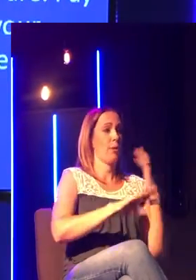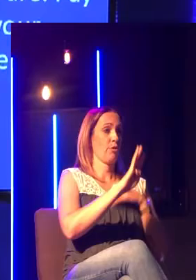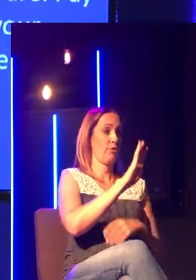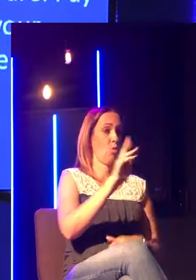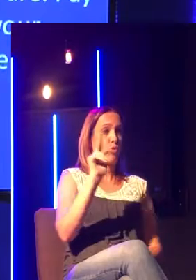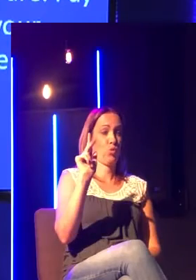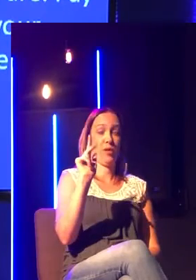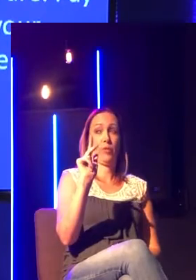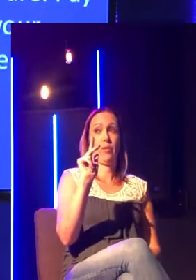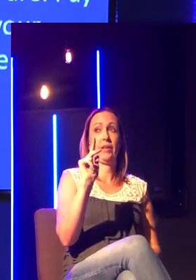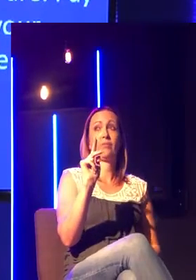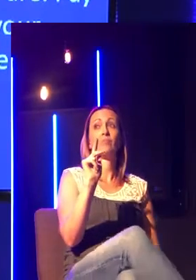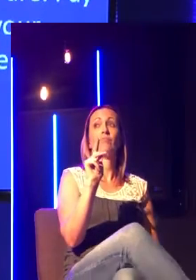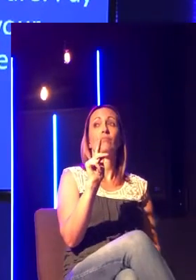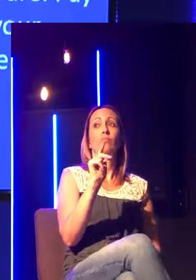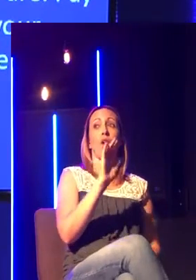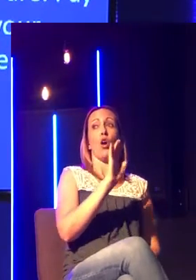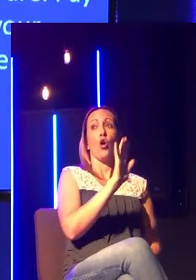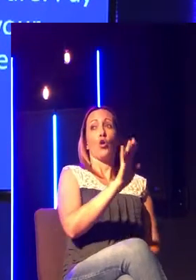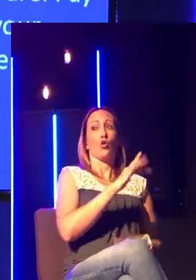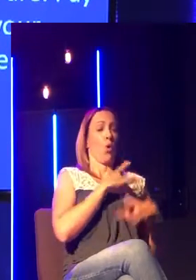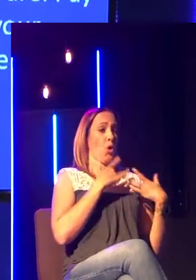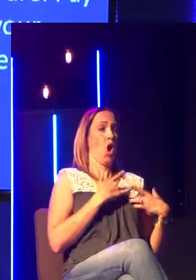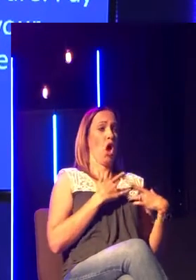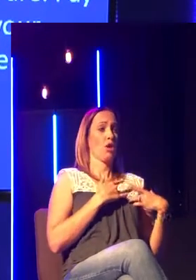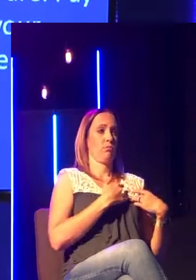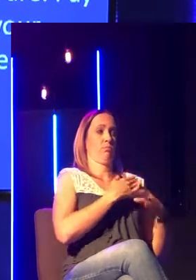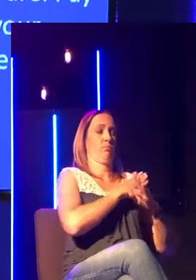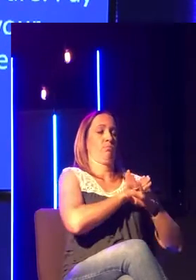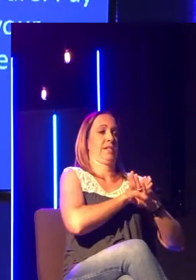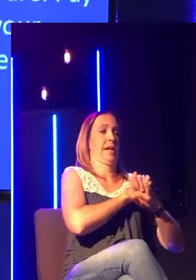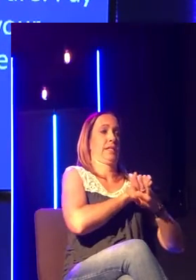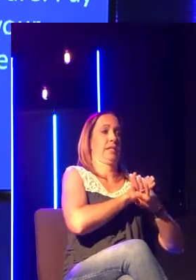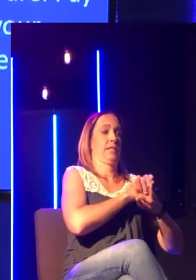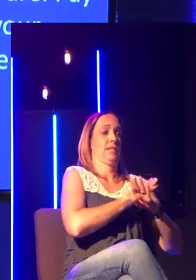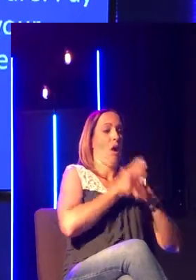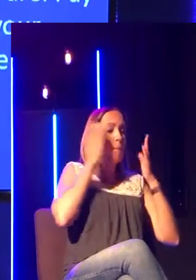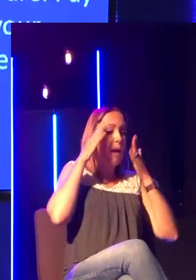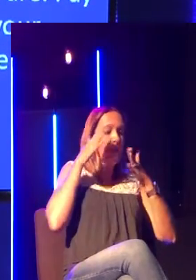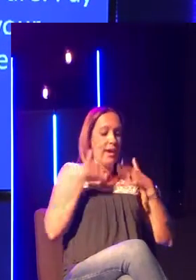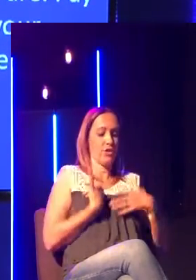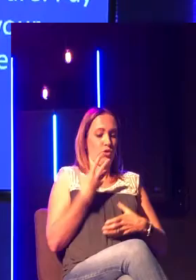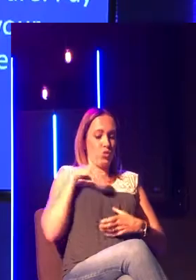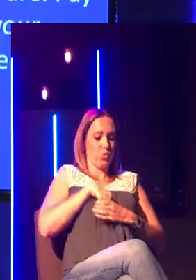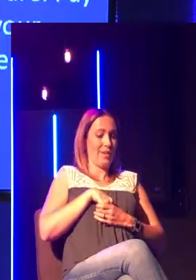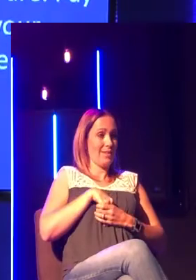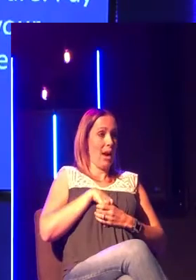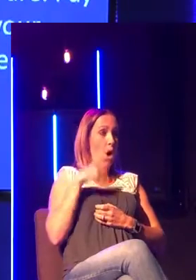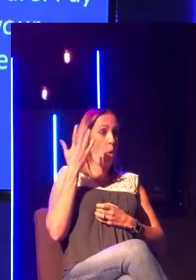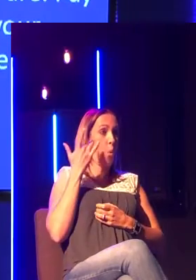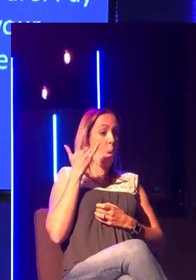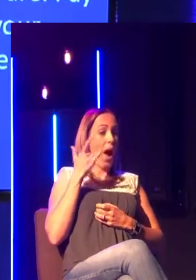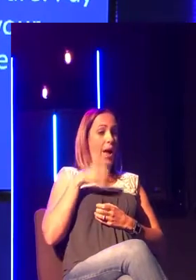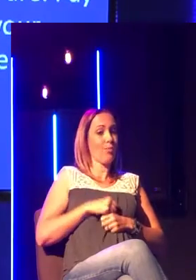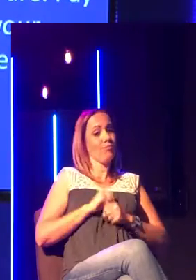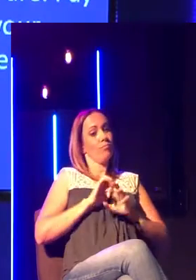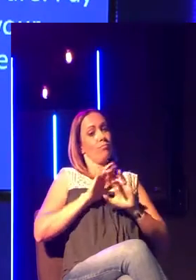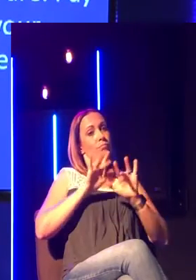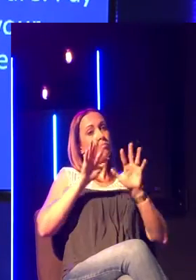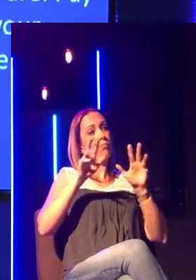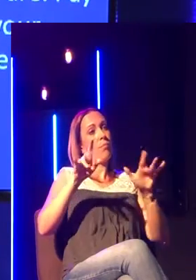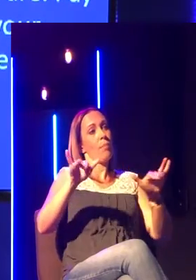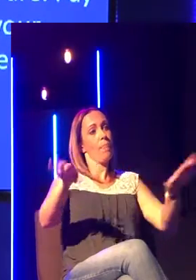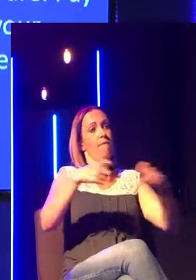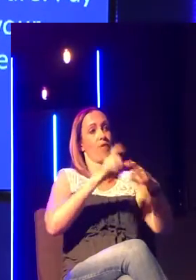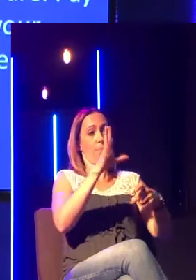affect all that you are. Pay attention to the welfare of your innermost being, for from them flows the wellspring of